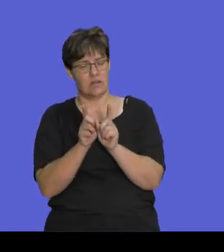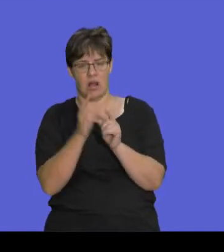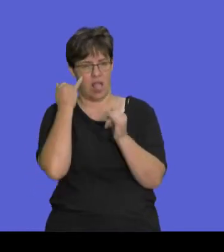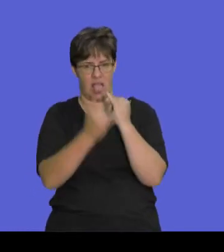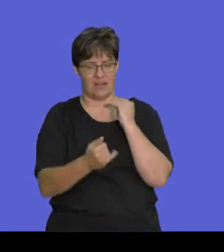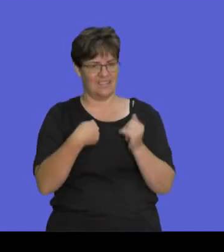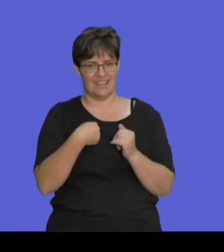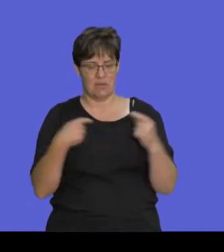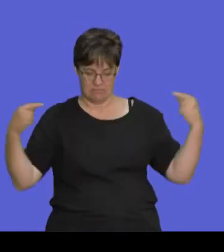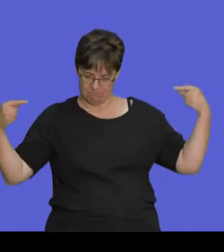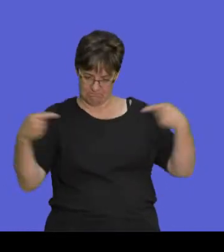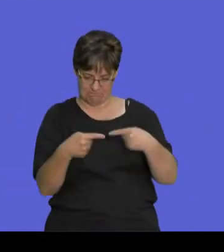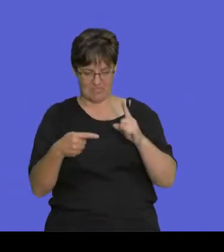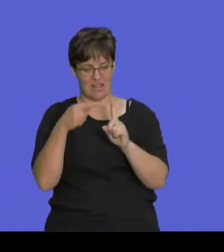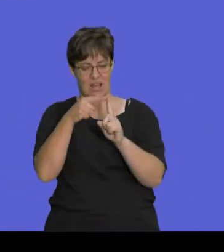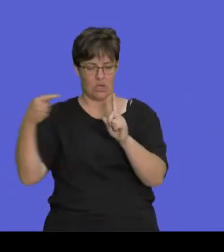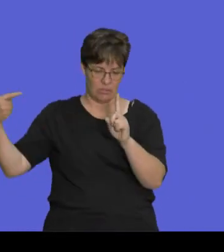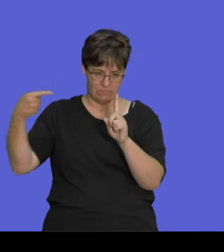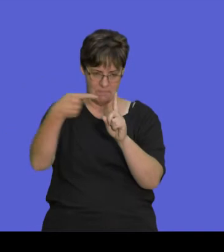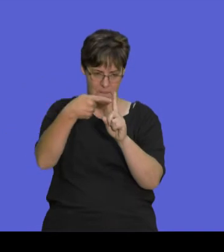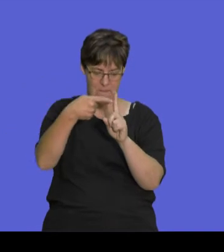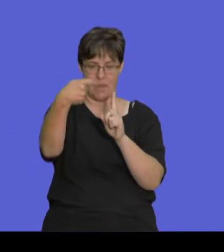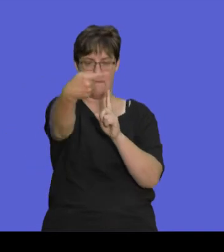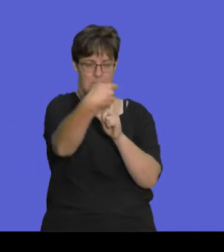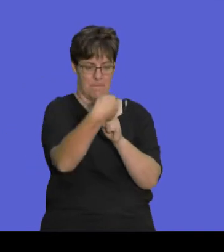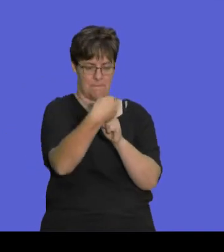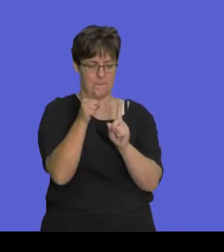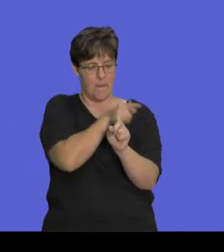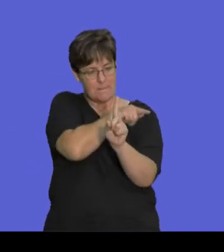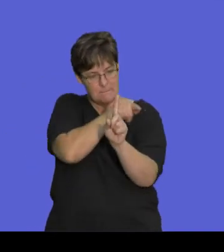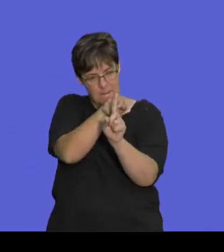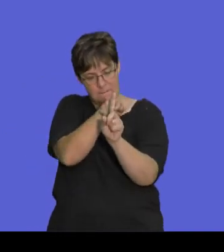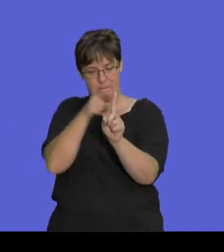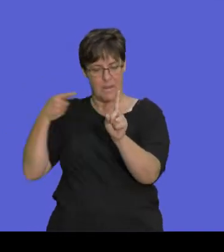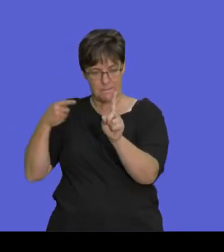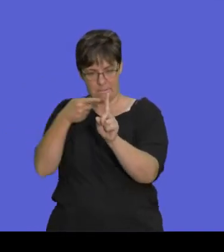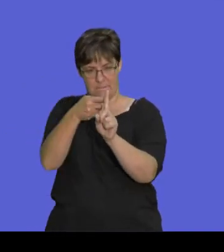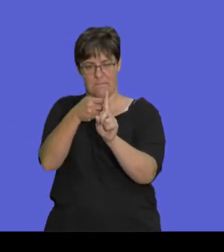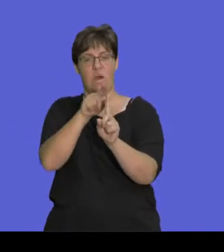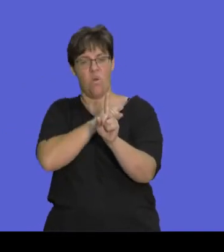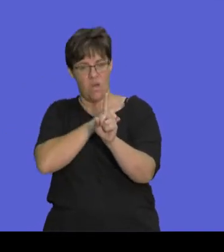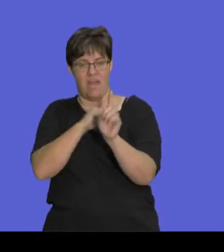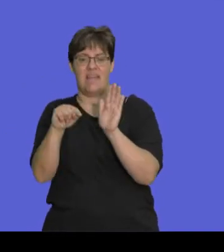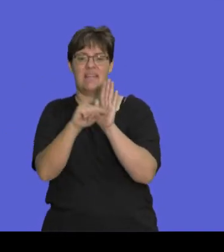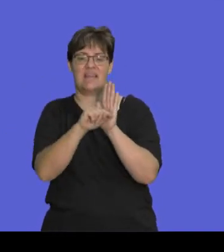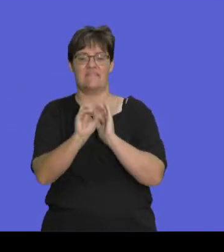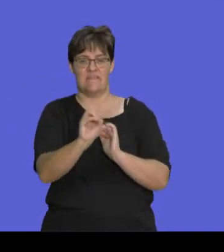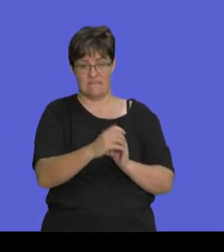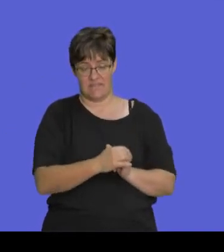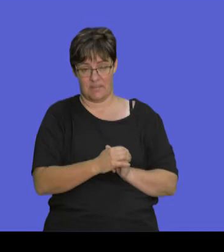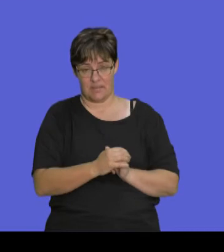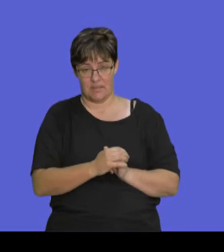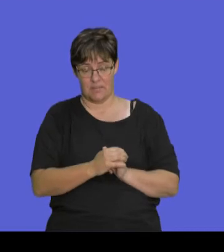to represent. Oh, actually, this one needs to be towards. Why? Because it's negative. We'll try and show that very